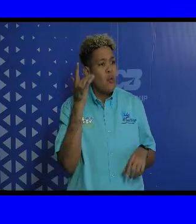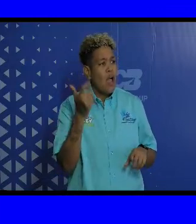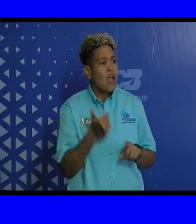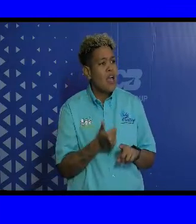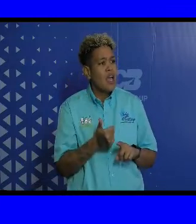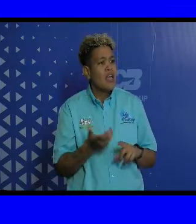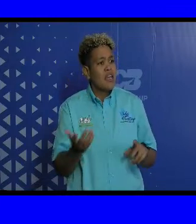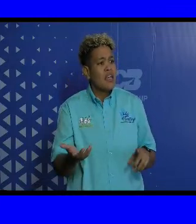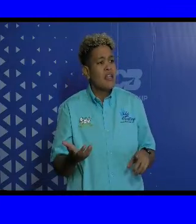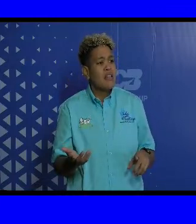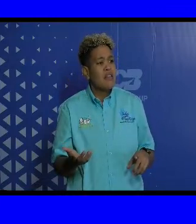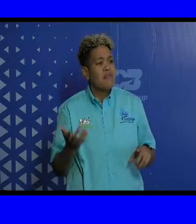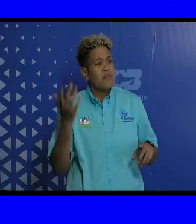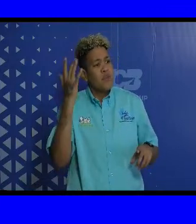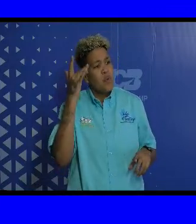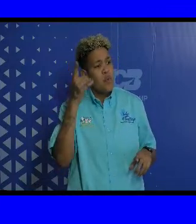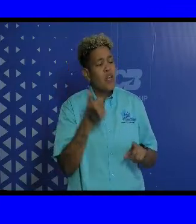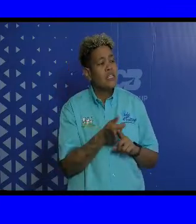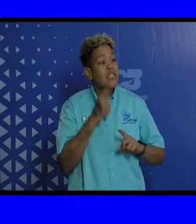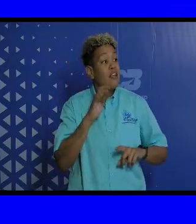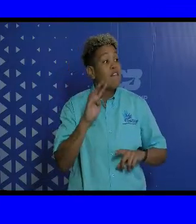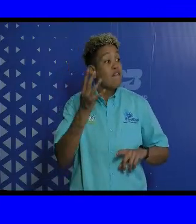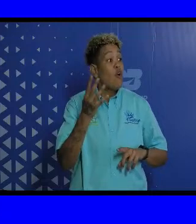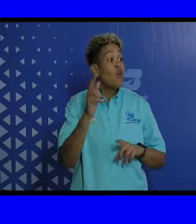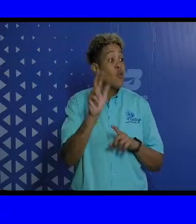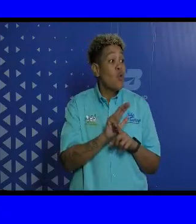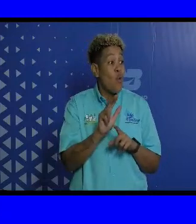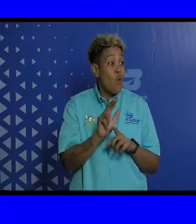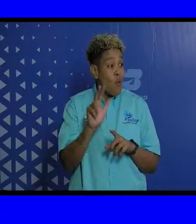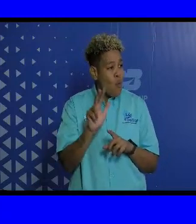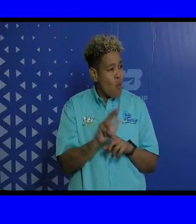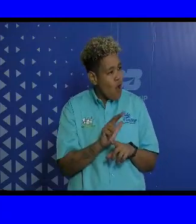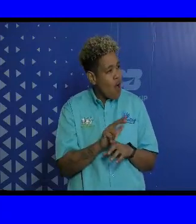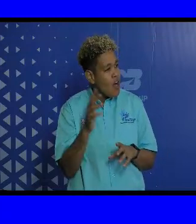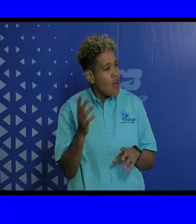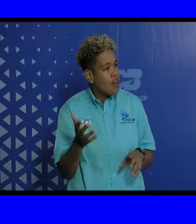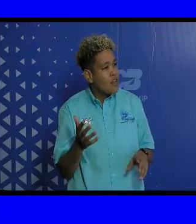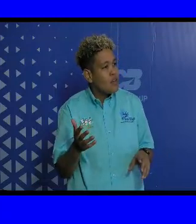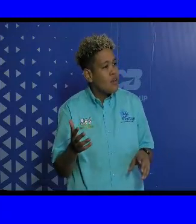because the fourth quarter